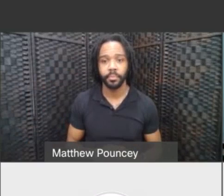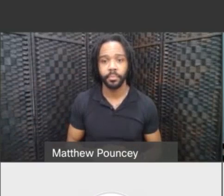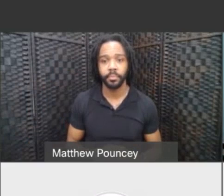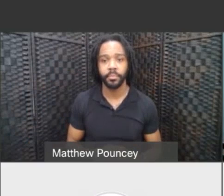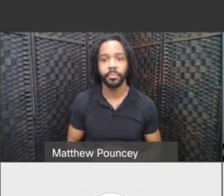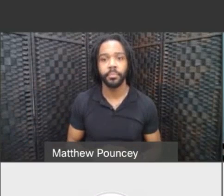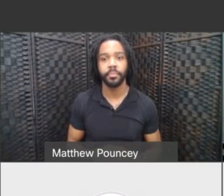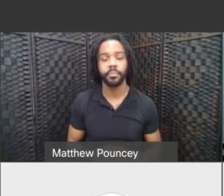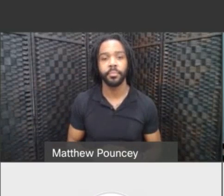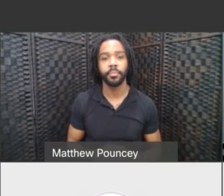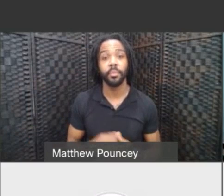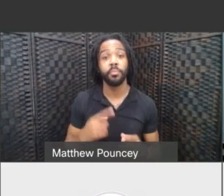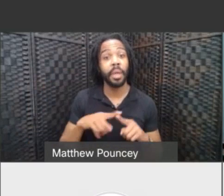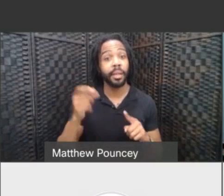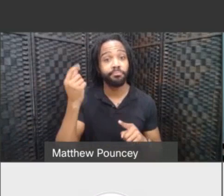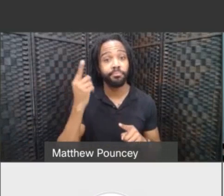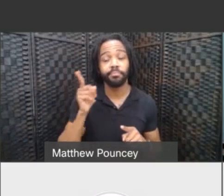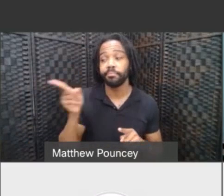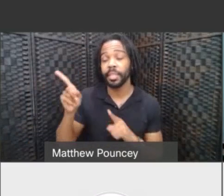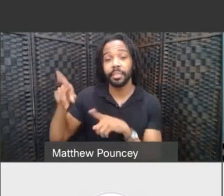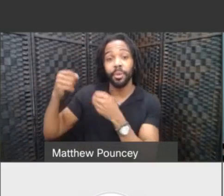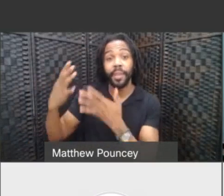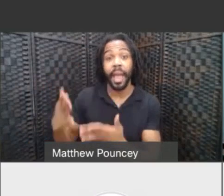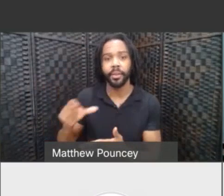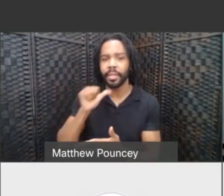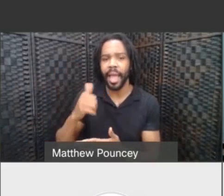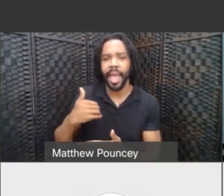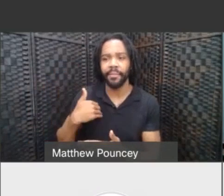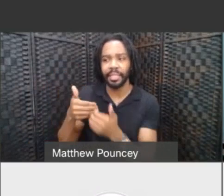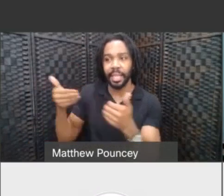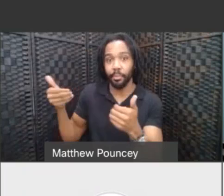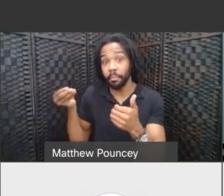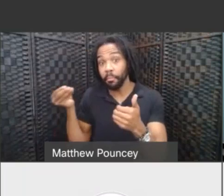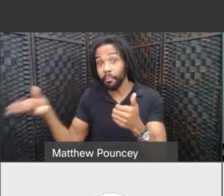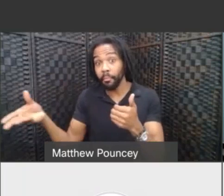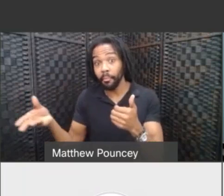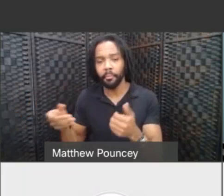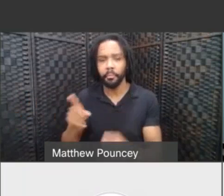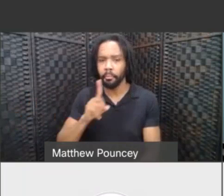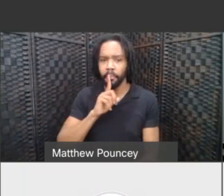the provider is not separately notified, that unfortunately.